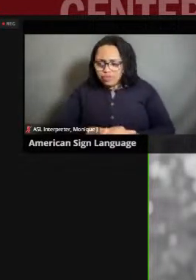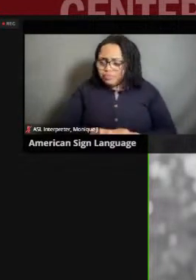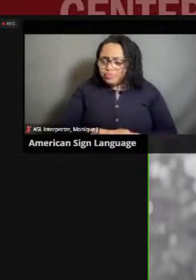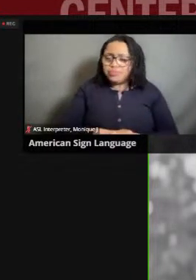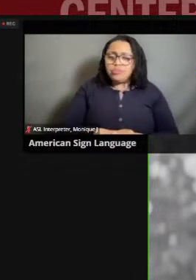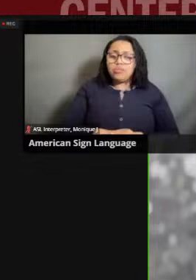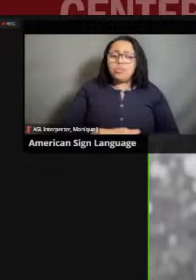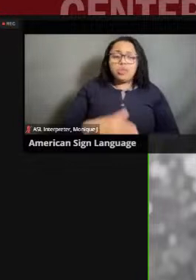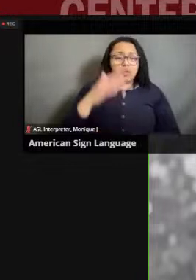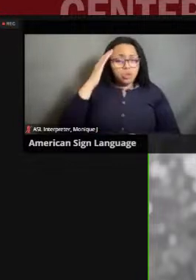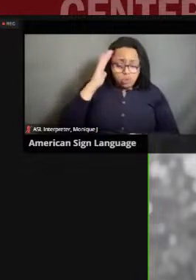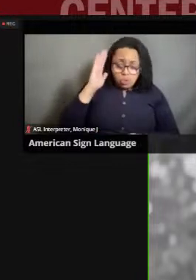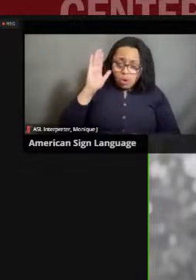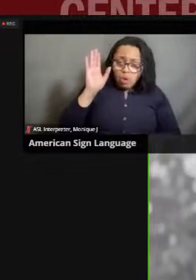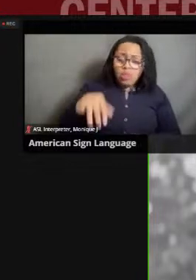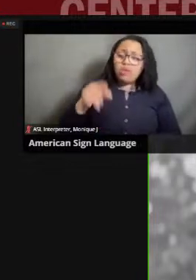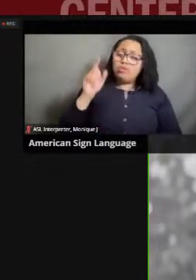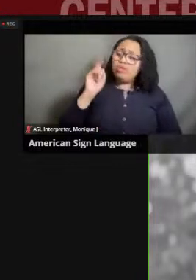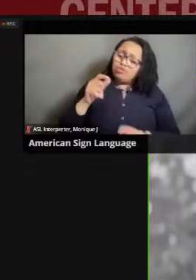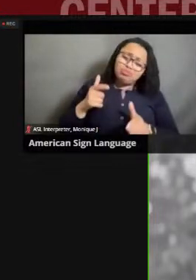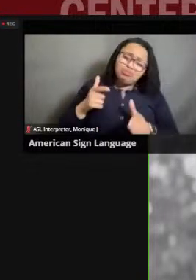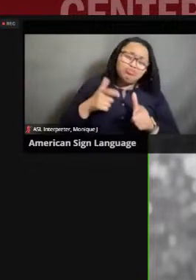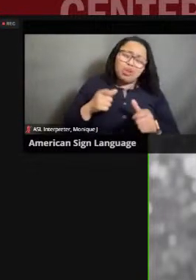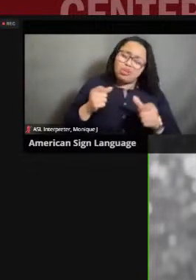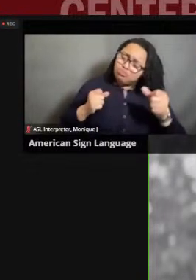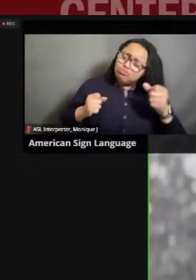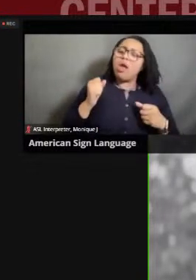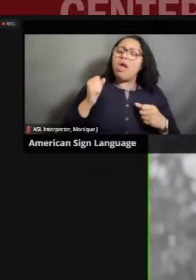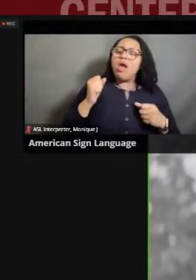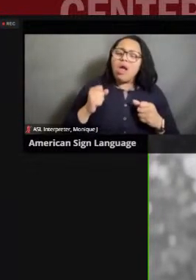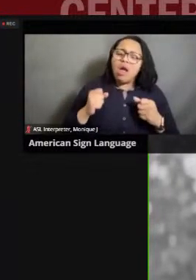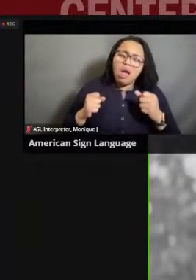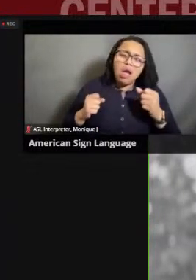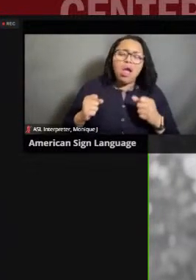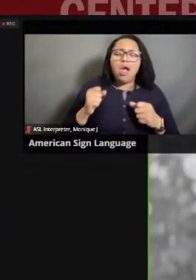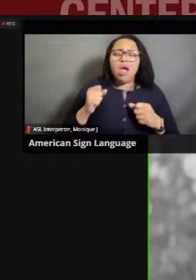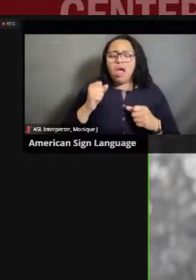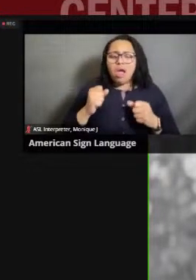Don't you know you better run, run, run, run, run, run, run, run.